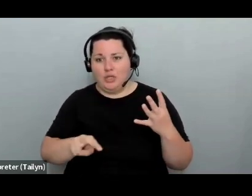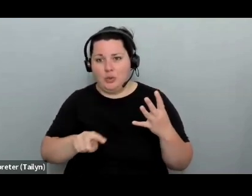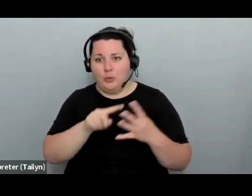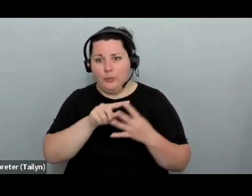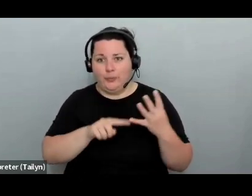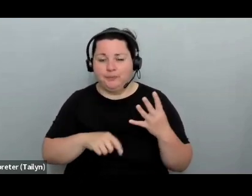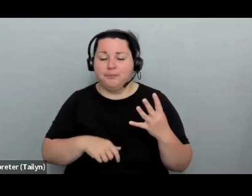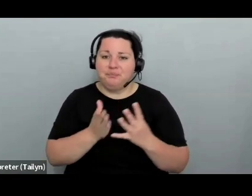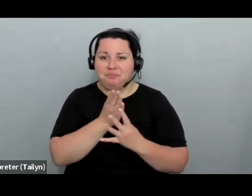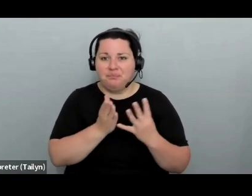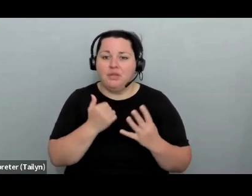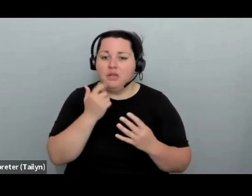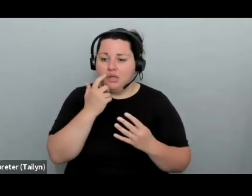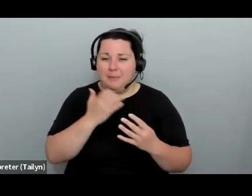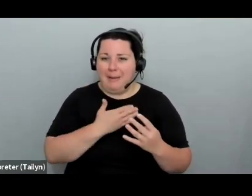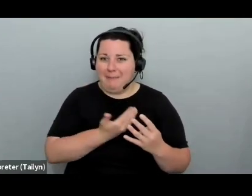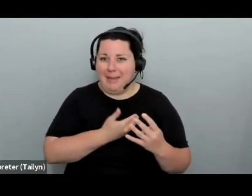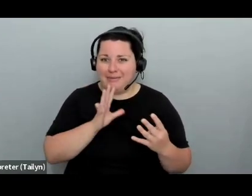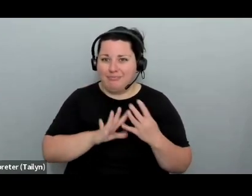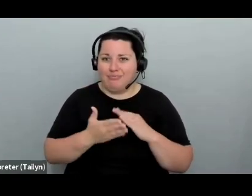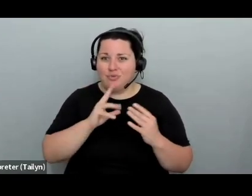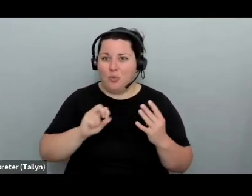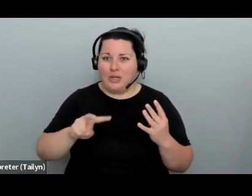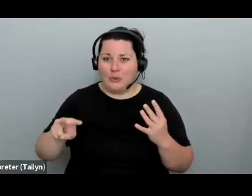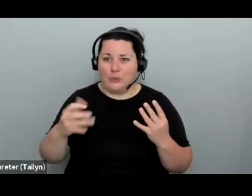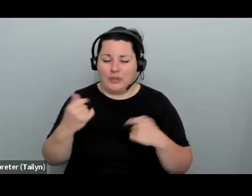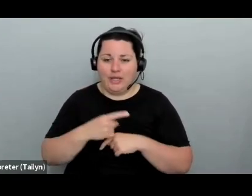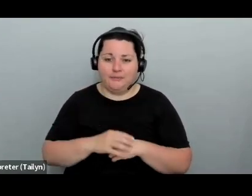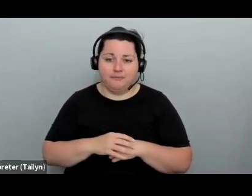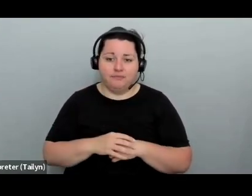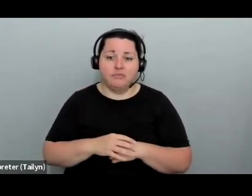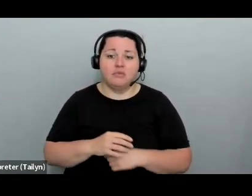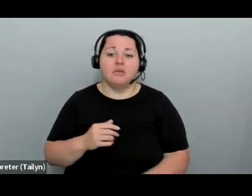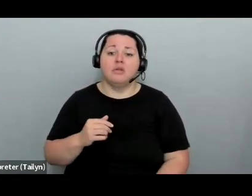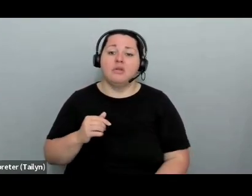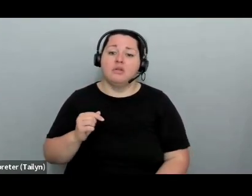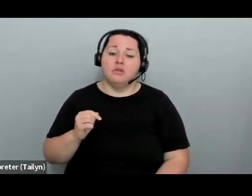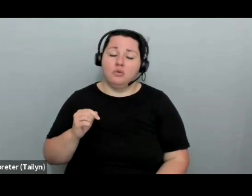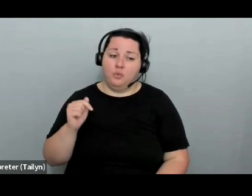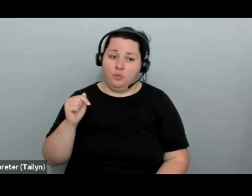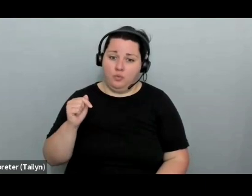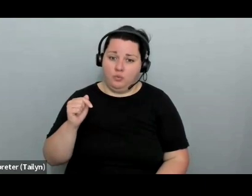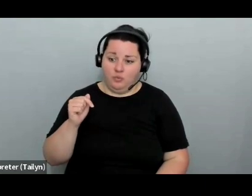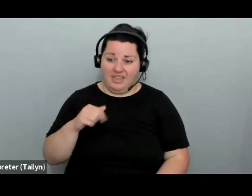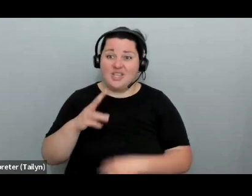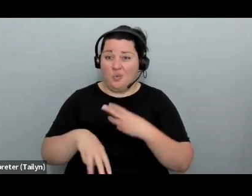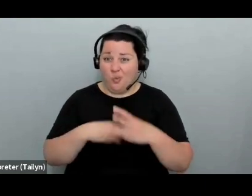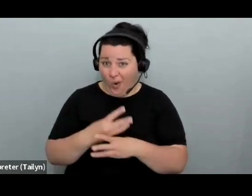today. And I've been living this